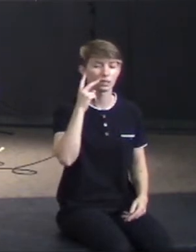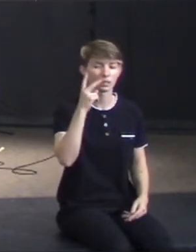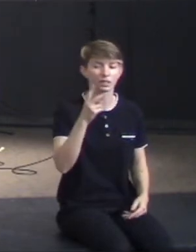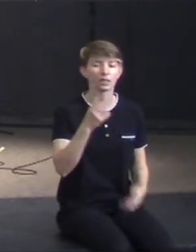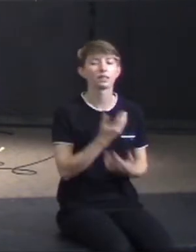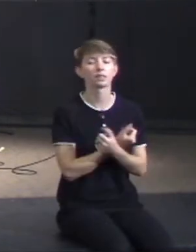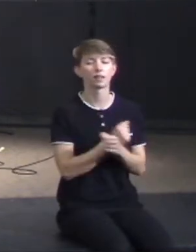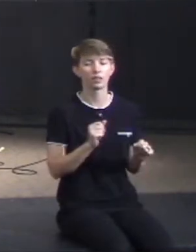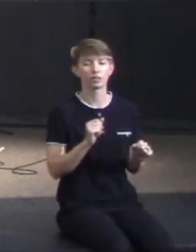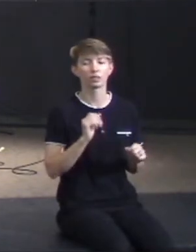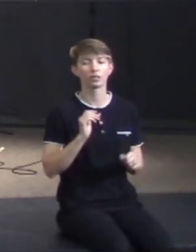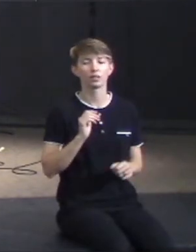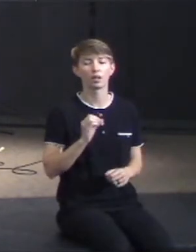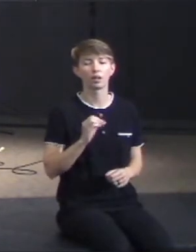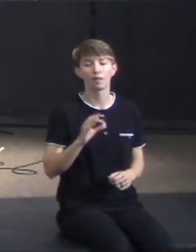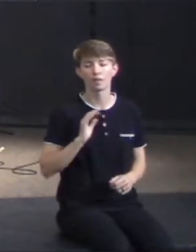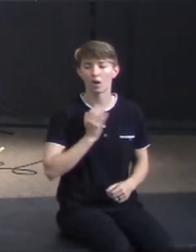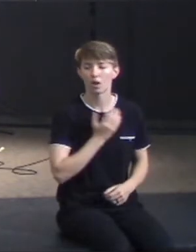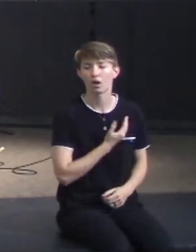Next slide.